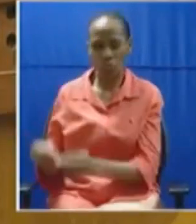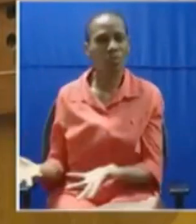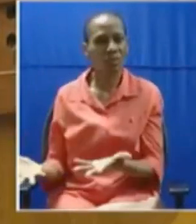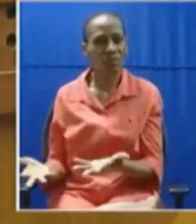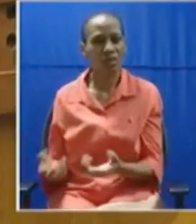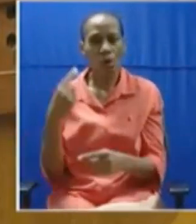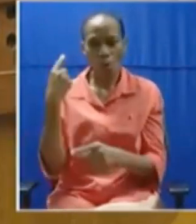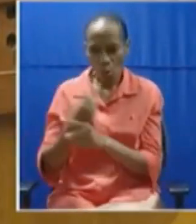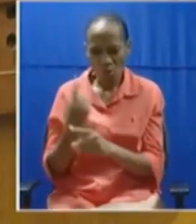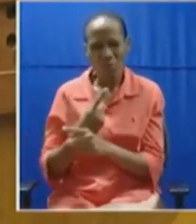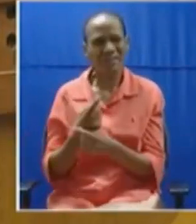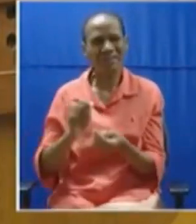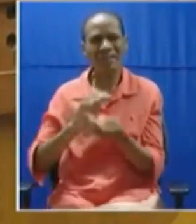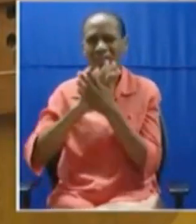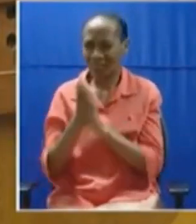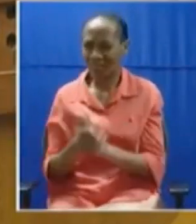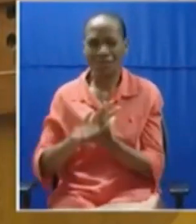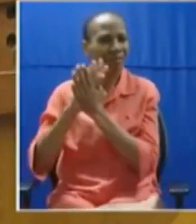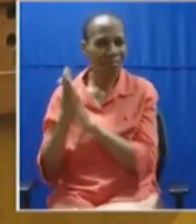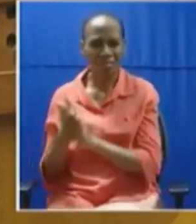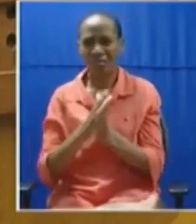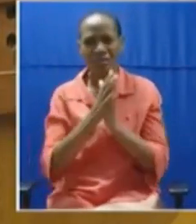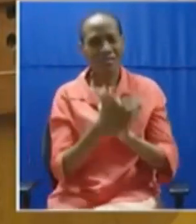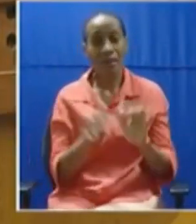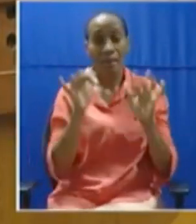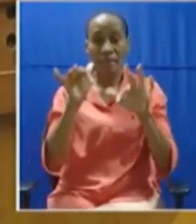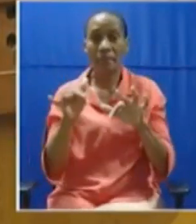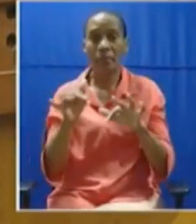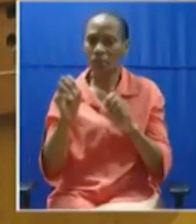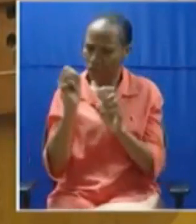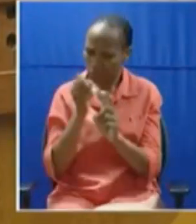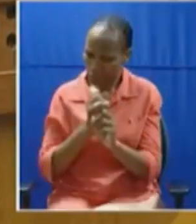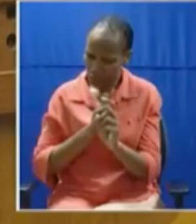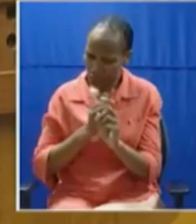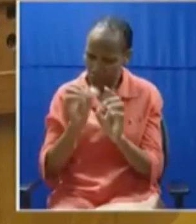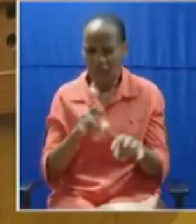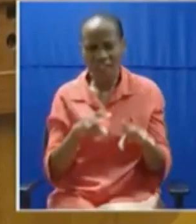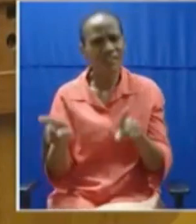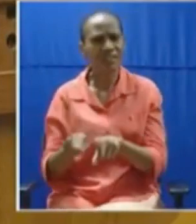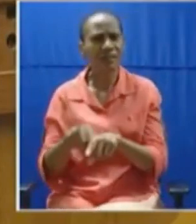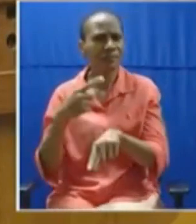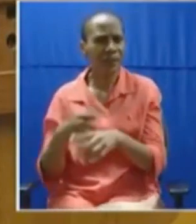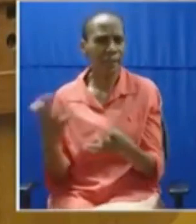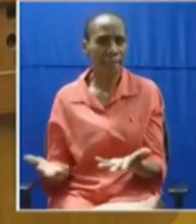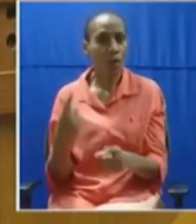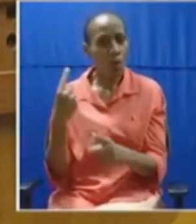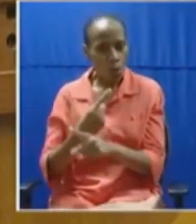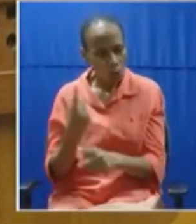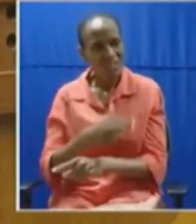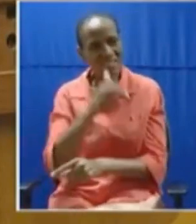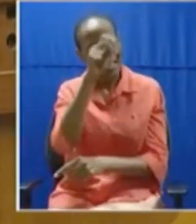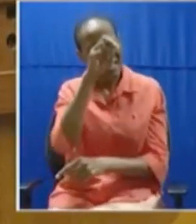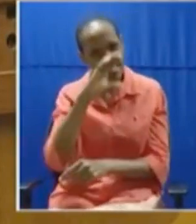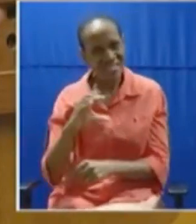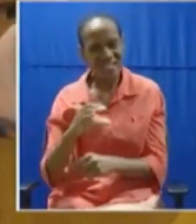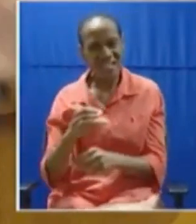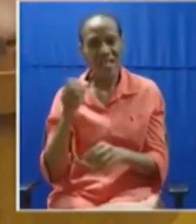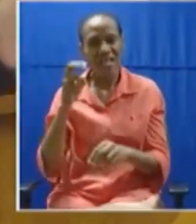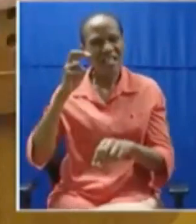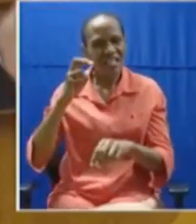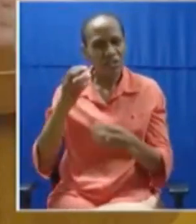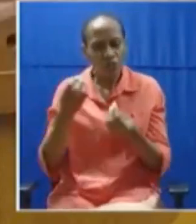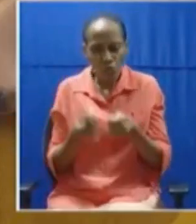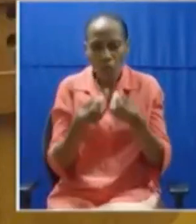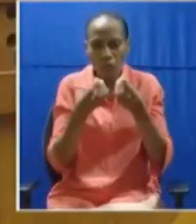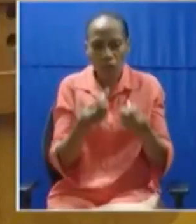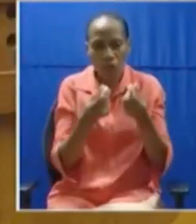convulsing corkscrew, people's lives hang in the balance. At the end of each loop, the ANC is to adopt they